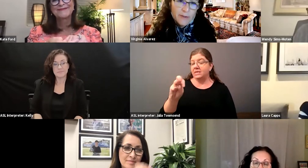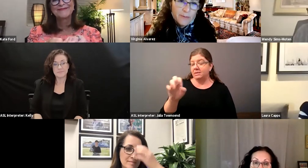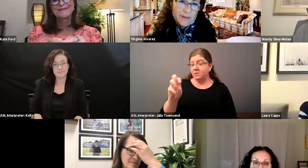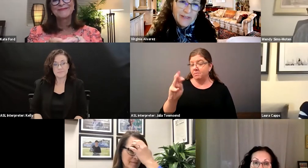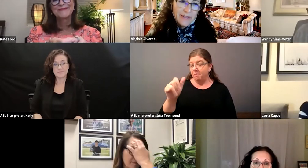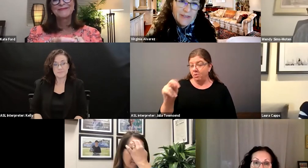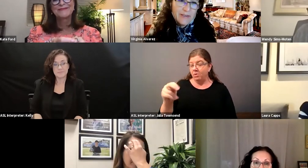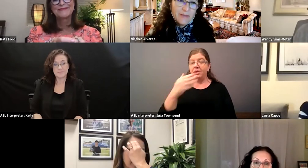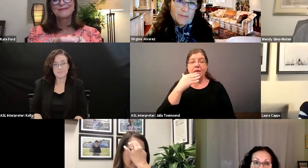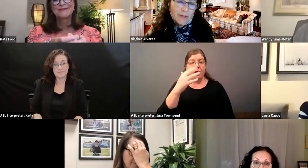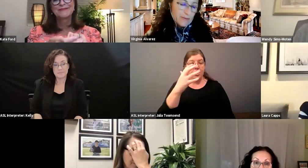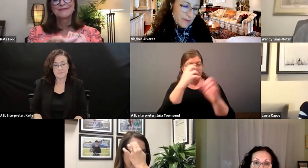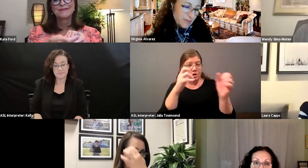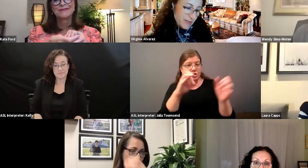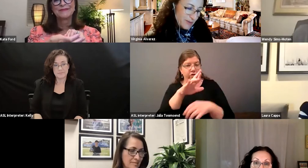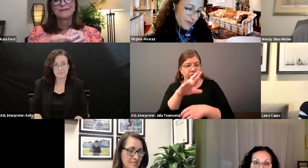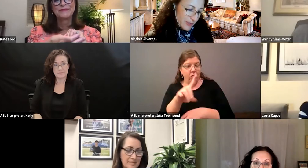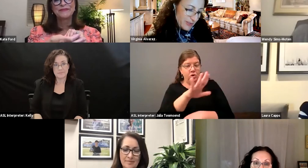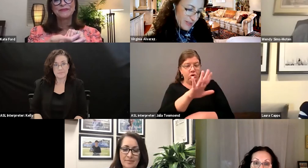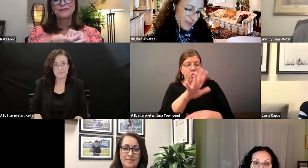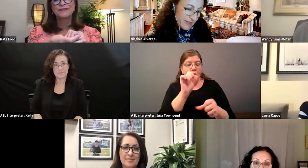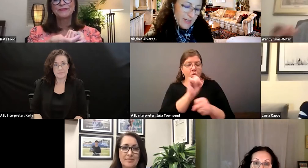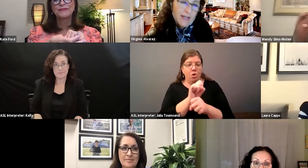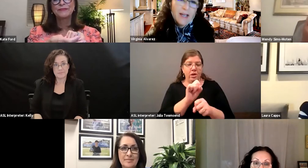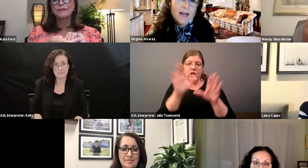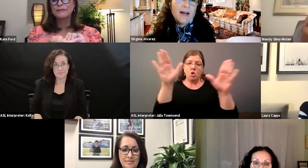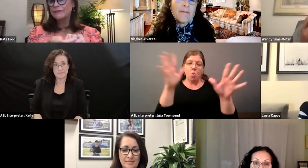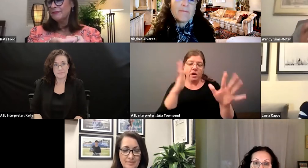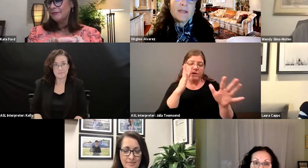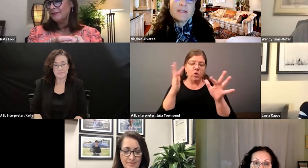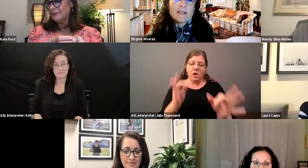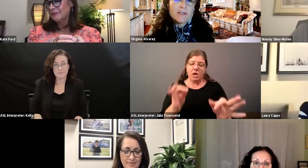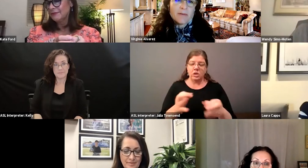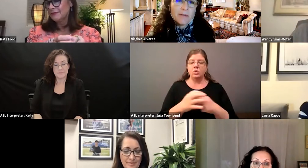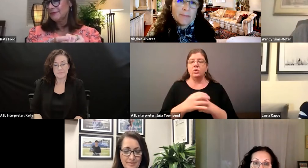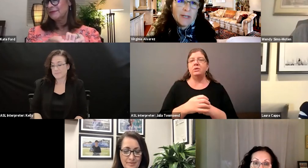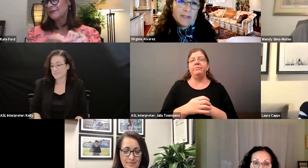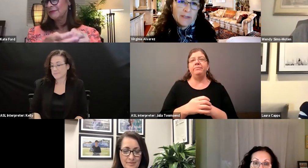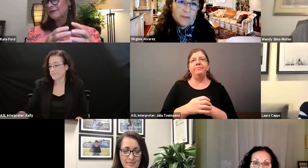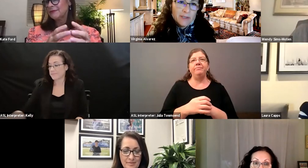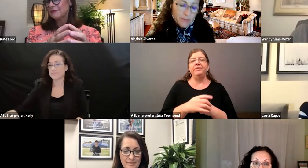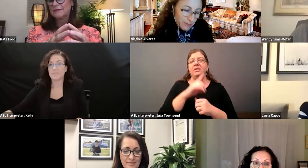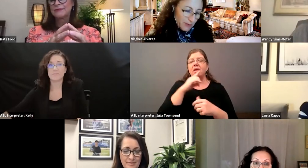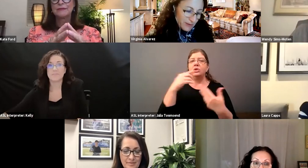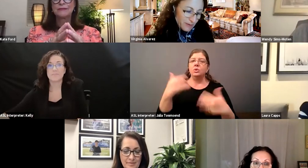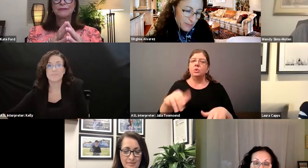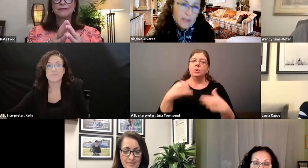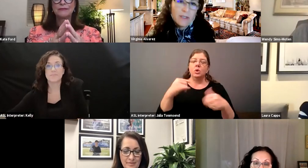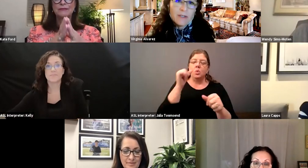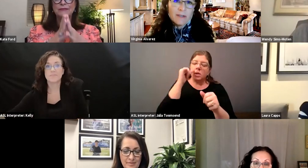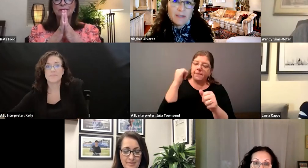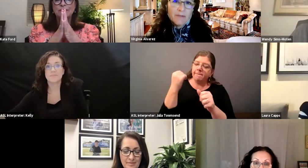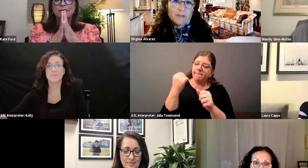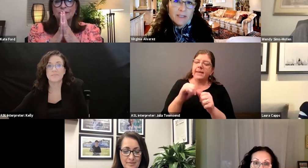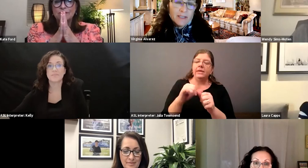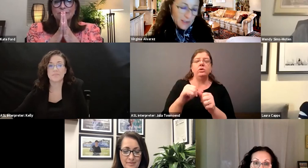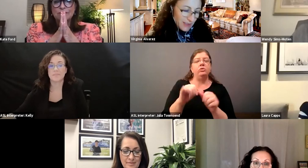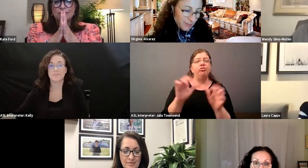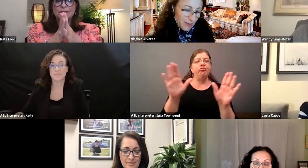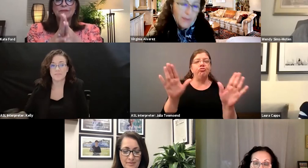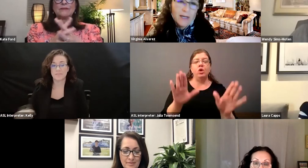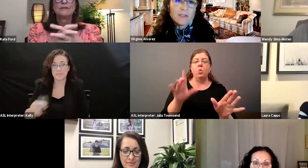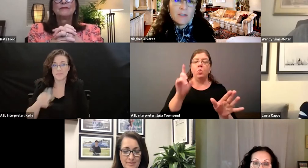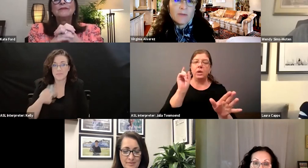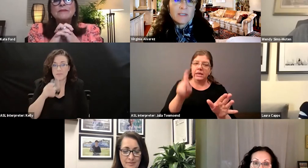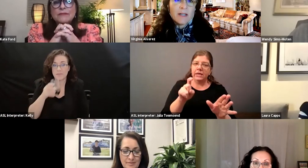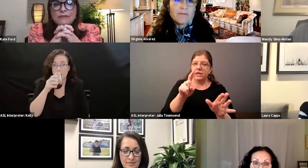ford for your work in this wonderful resolution and uh it's such a great reminder ms sims mouton we definitely need to